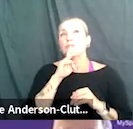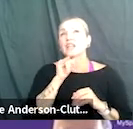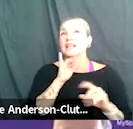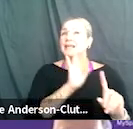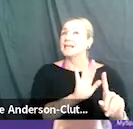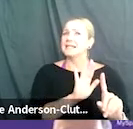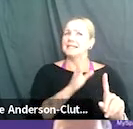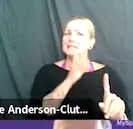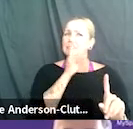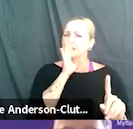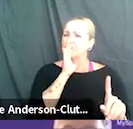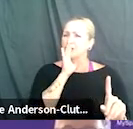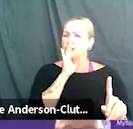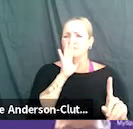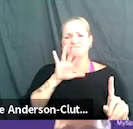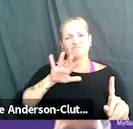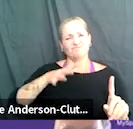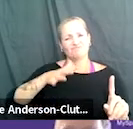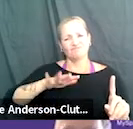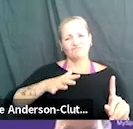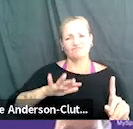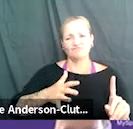understand them.